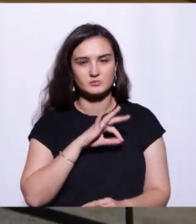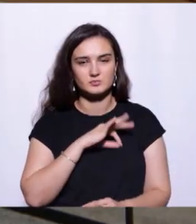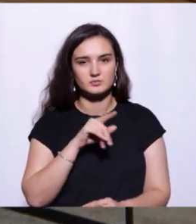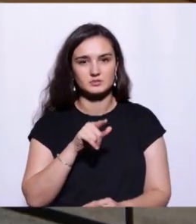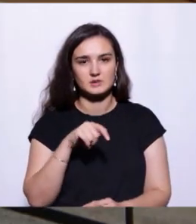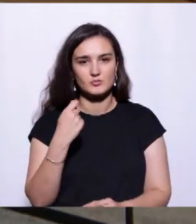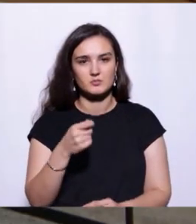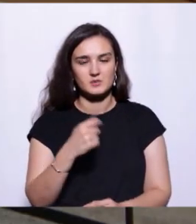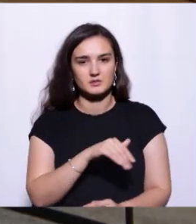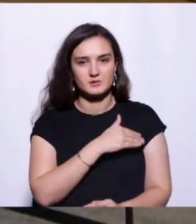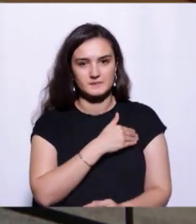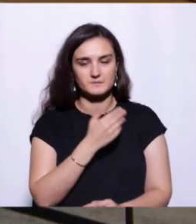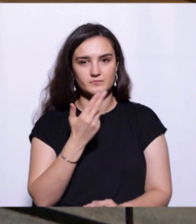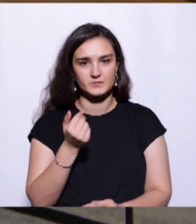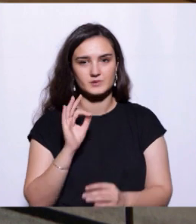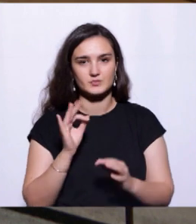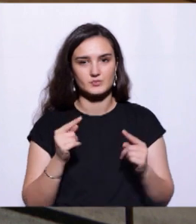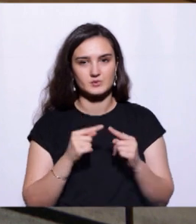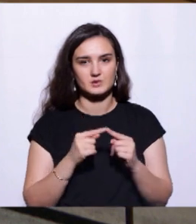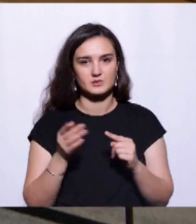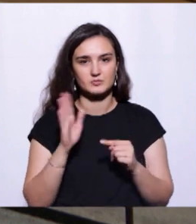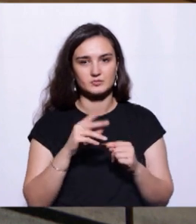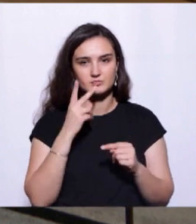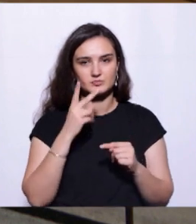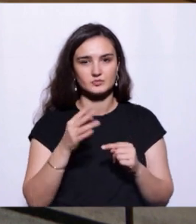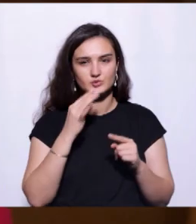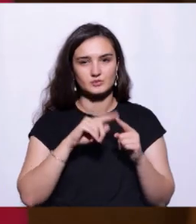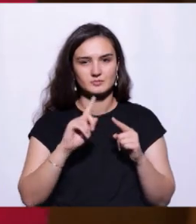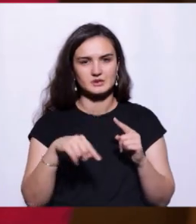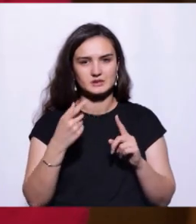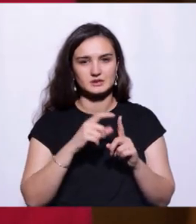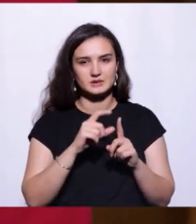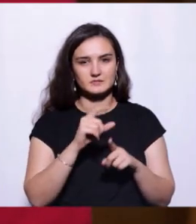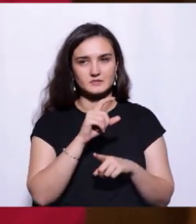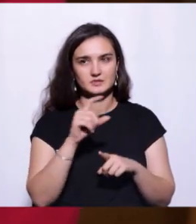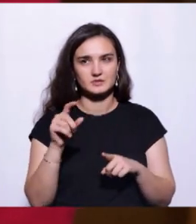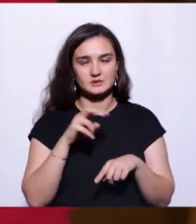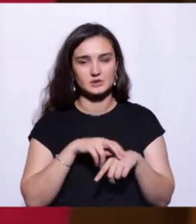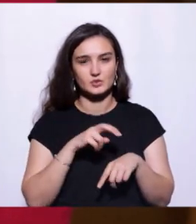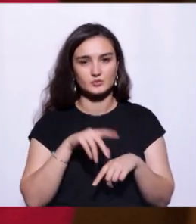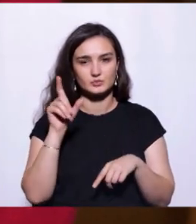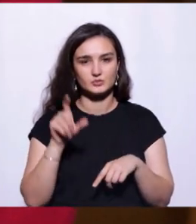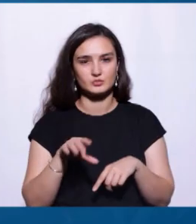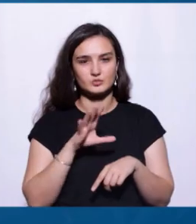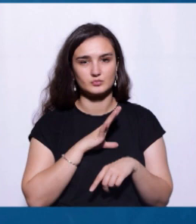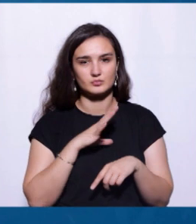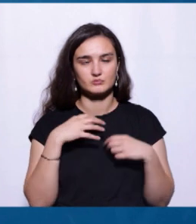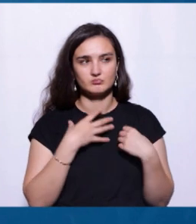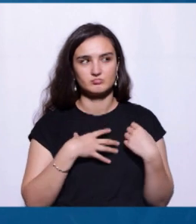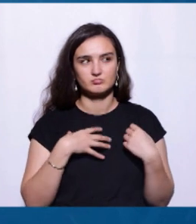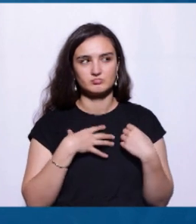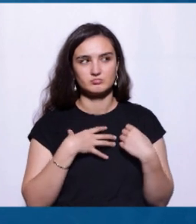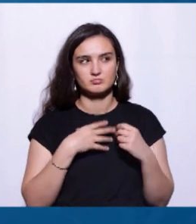thermometer. Absolutely right, Mr. Carter. Let's look at our next sentence. The doctor was worried about